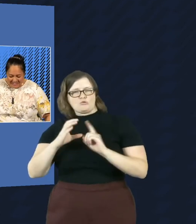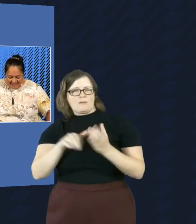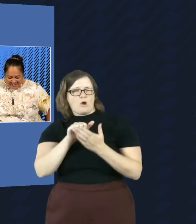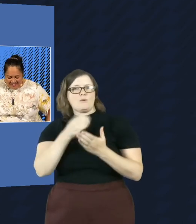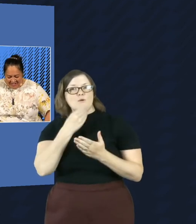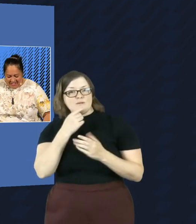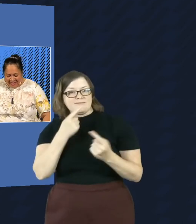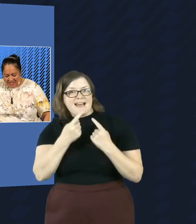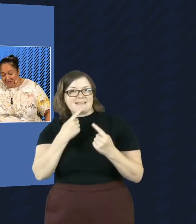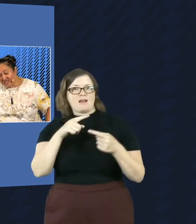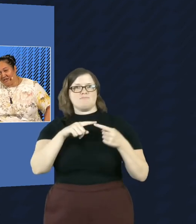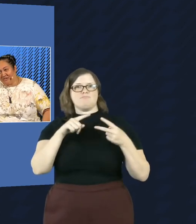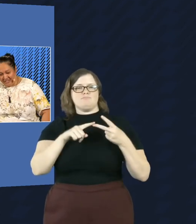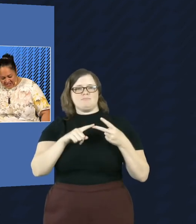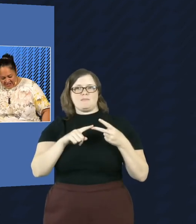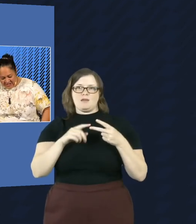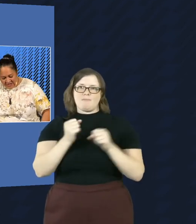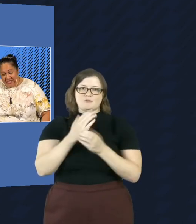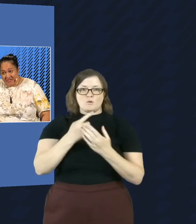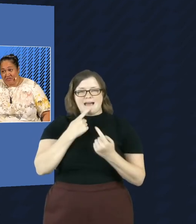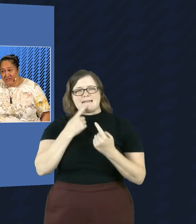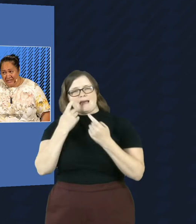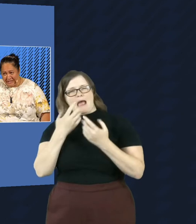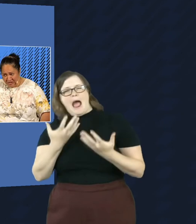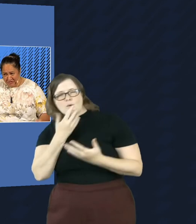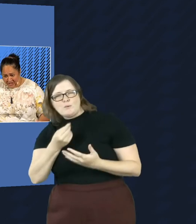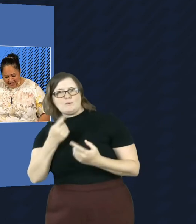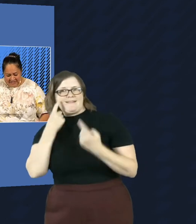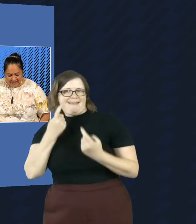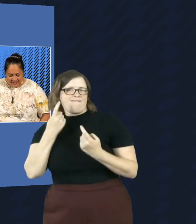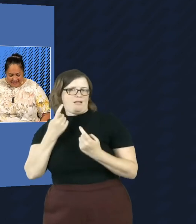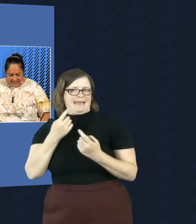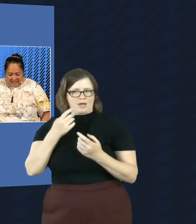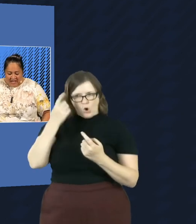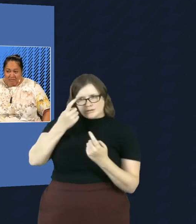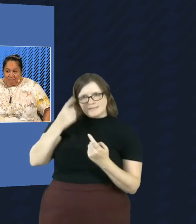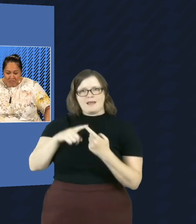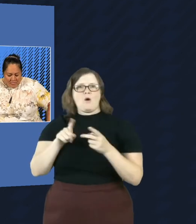carefully considered, and ensure data practices occur in good faith.